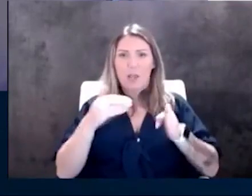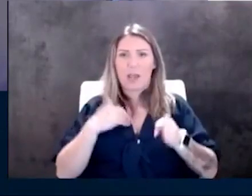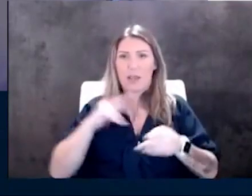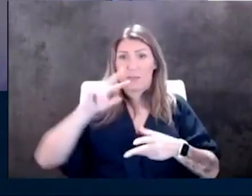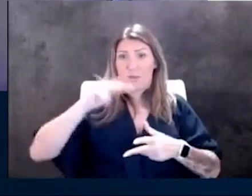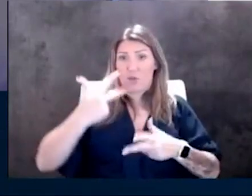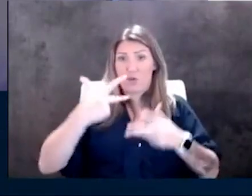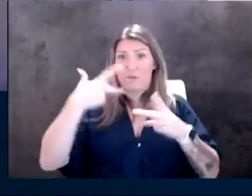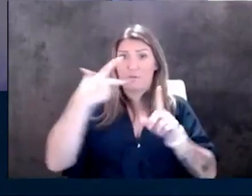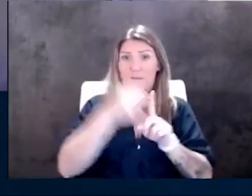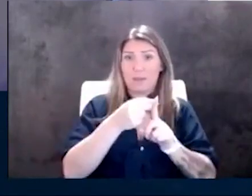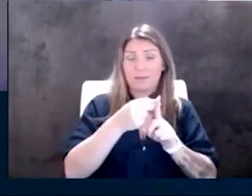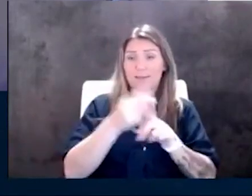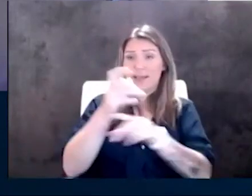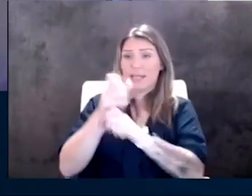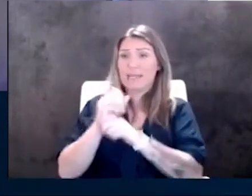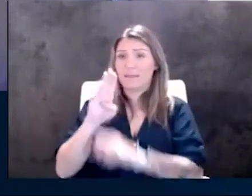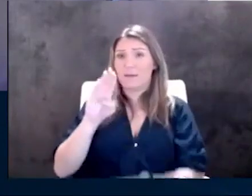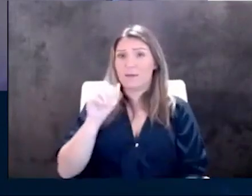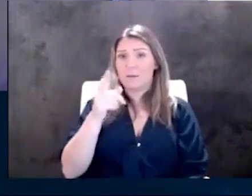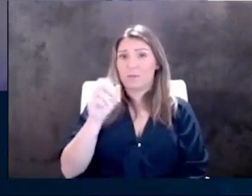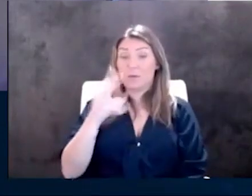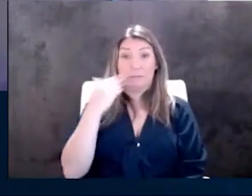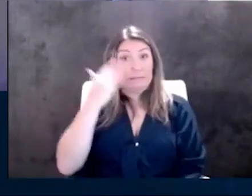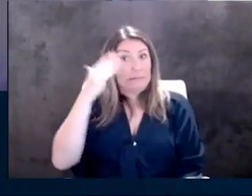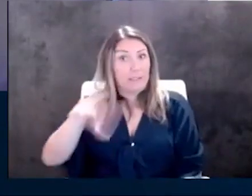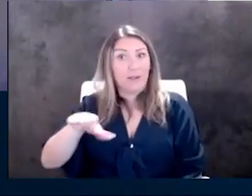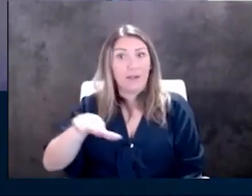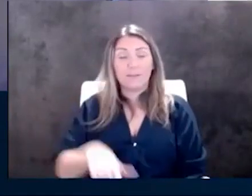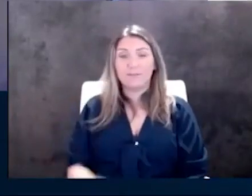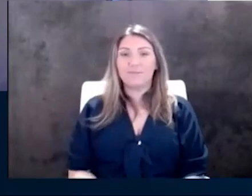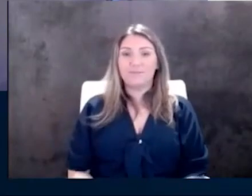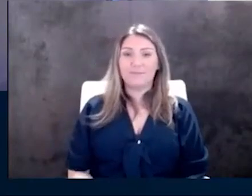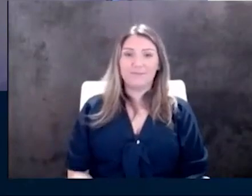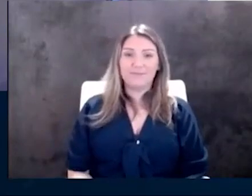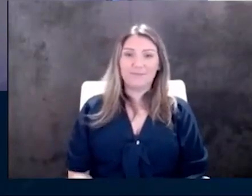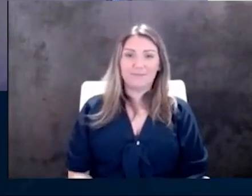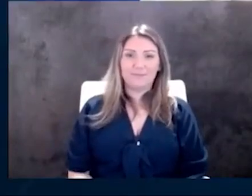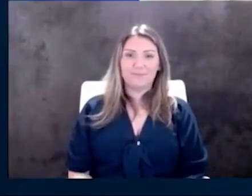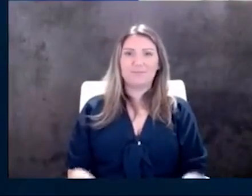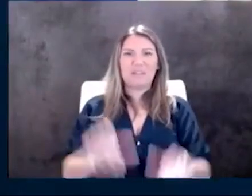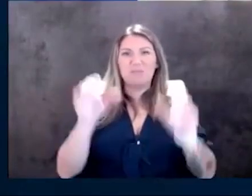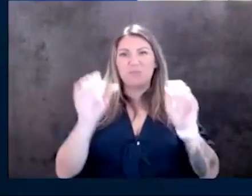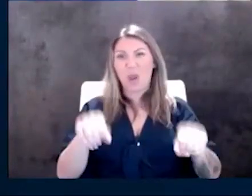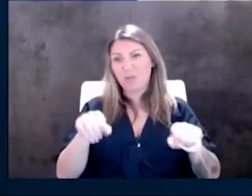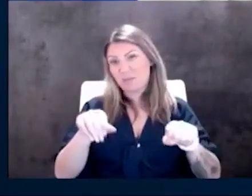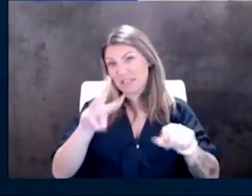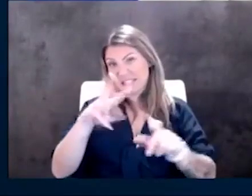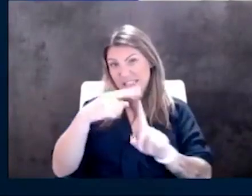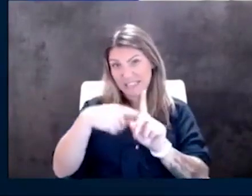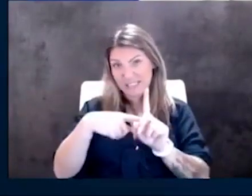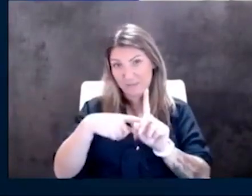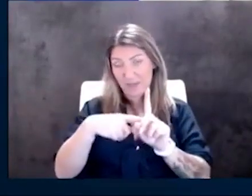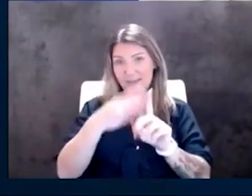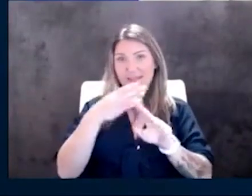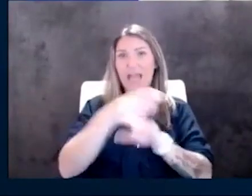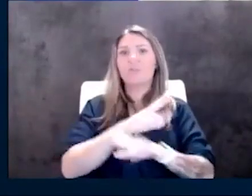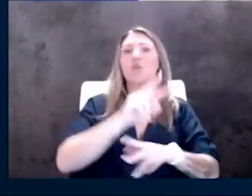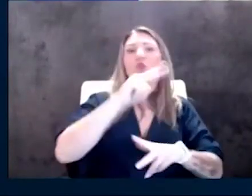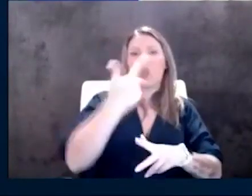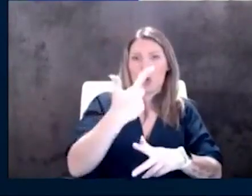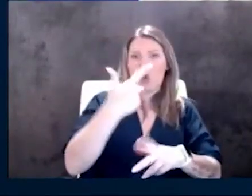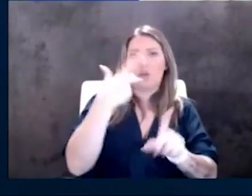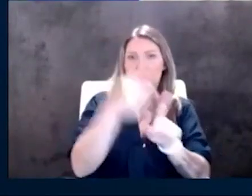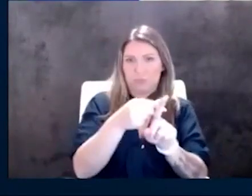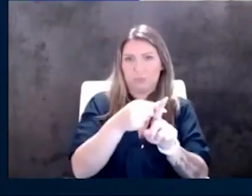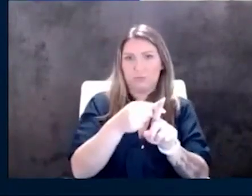a booster shot? Yeah, I don't think we know, Hawkeye, but I think we're probably going to say 6 months at this point, but after the third series. But it's really